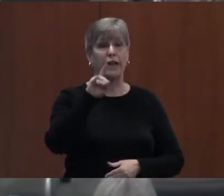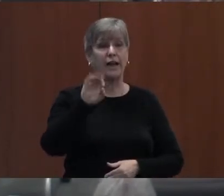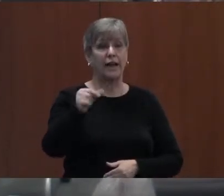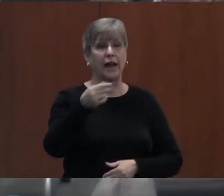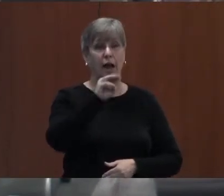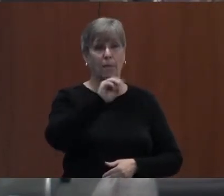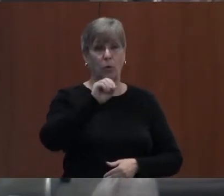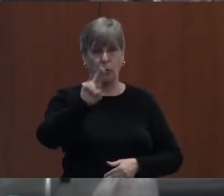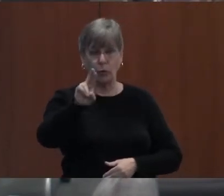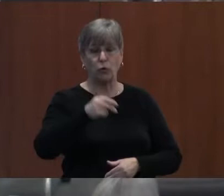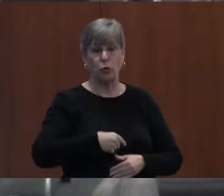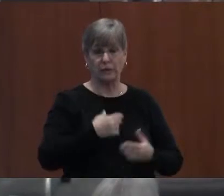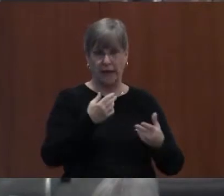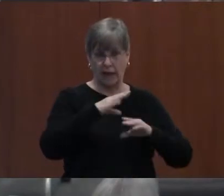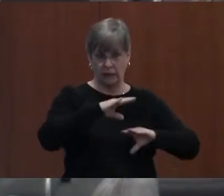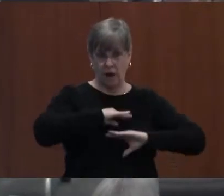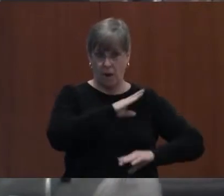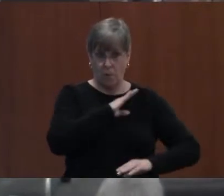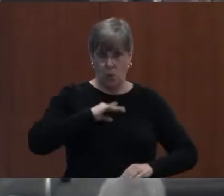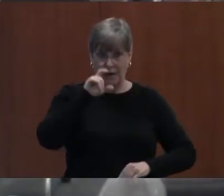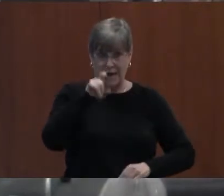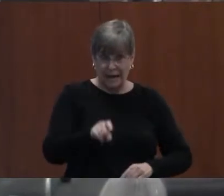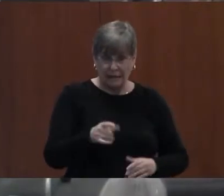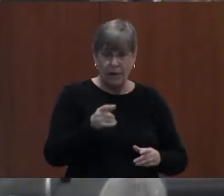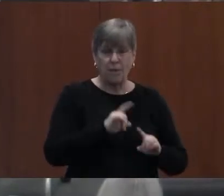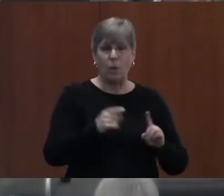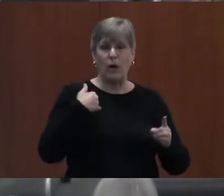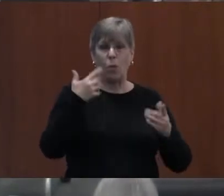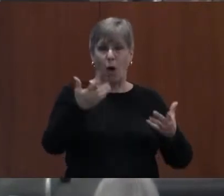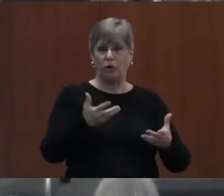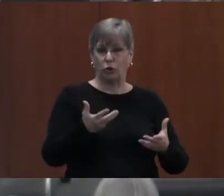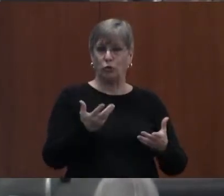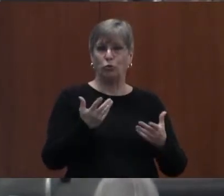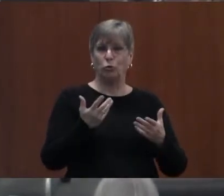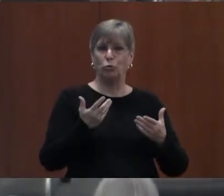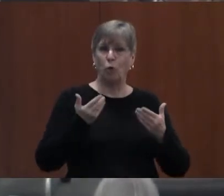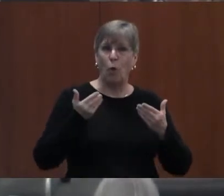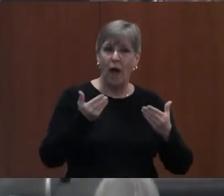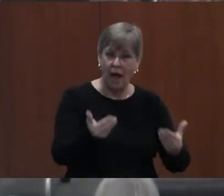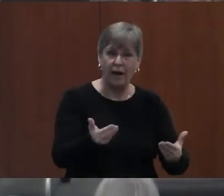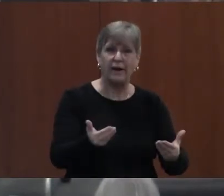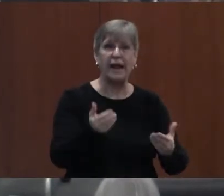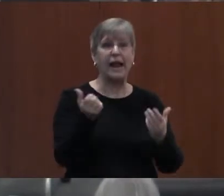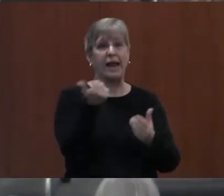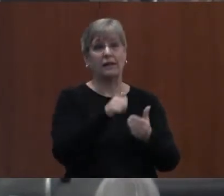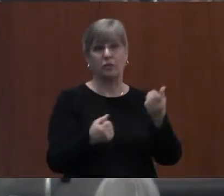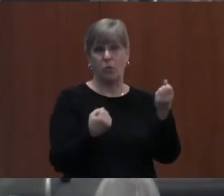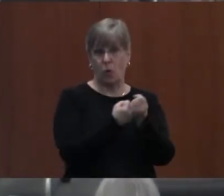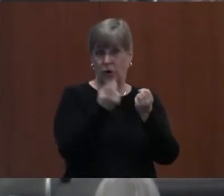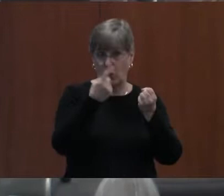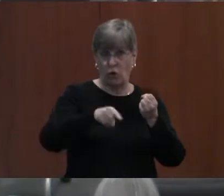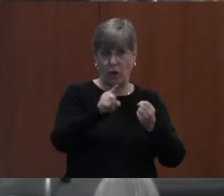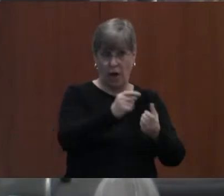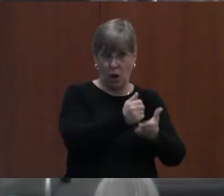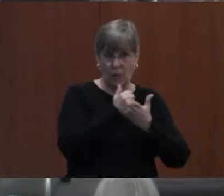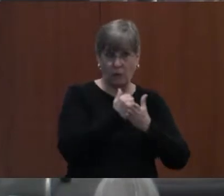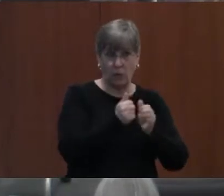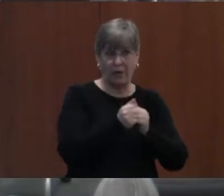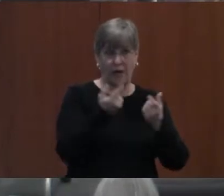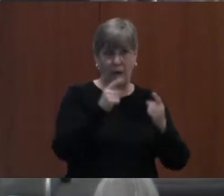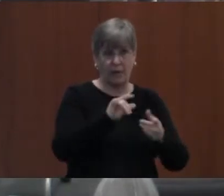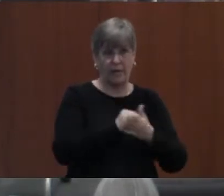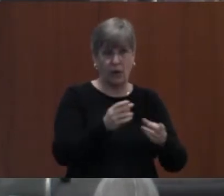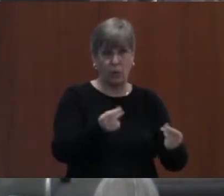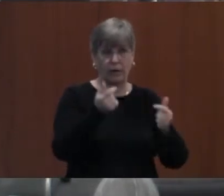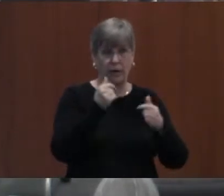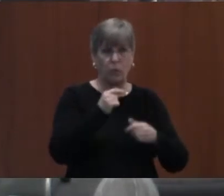needs. We just want it to just, you know, move on, and any support and any help you can get to getting that happening quickly would